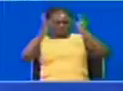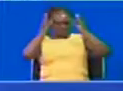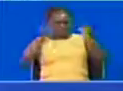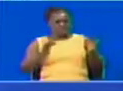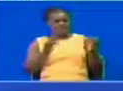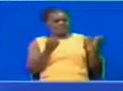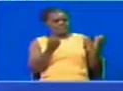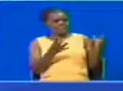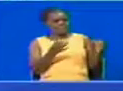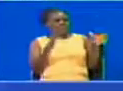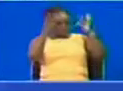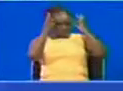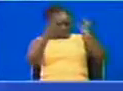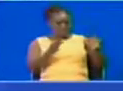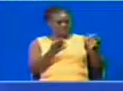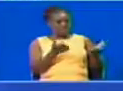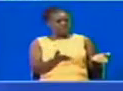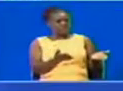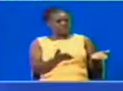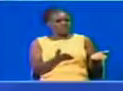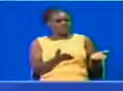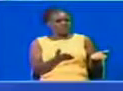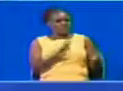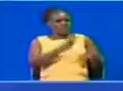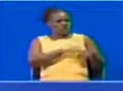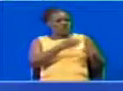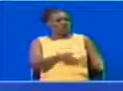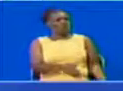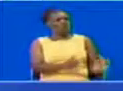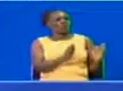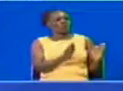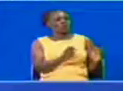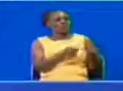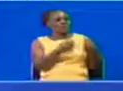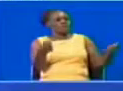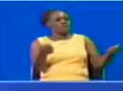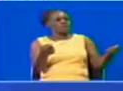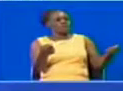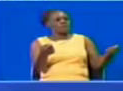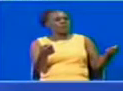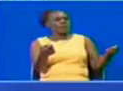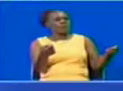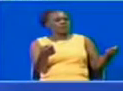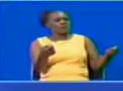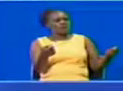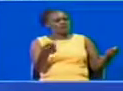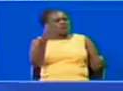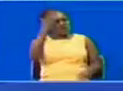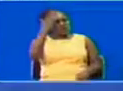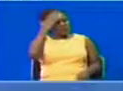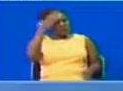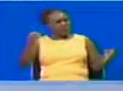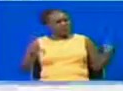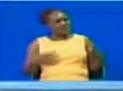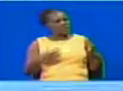a lot of these conclusions are things that have been on the streets, they've been in the newspaper, mm-hmm. they are online. We know very well that